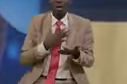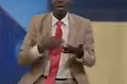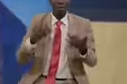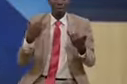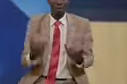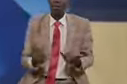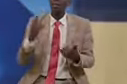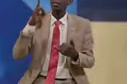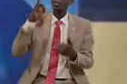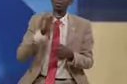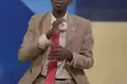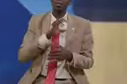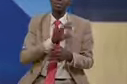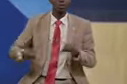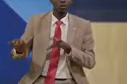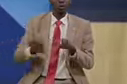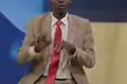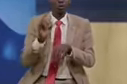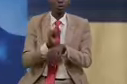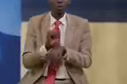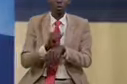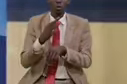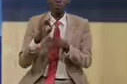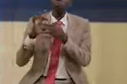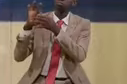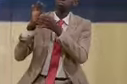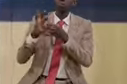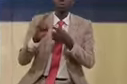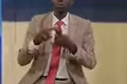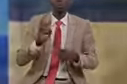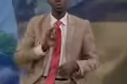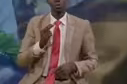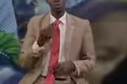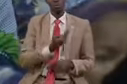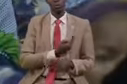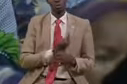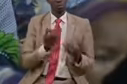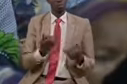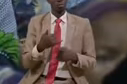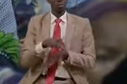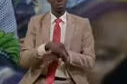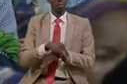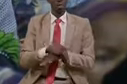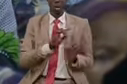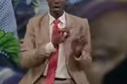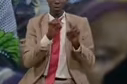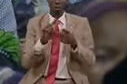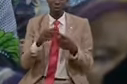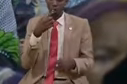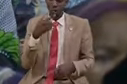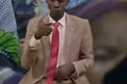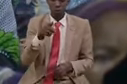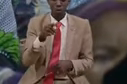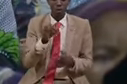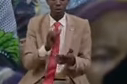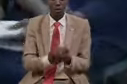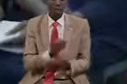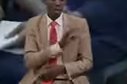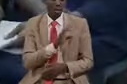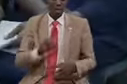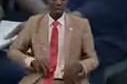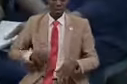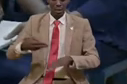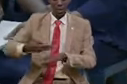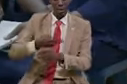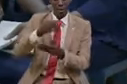reconciliation unto us. And tonight, I come to tell you that Christ, the Lamb of God, has come. He